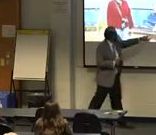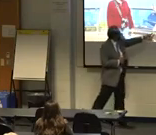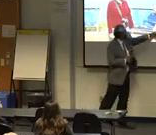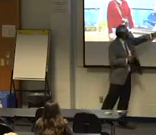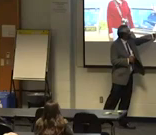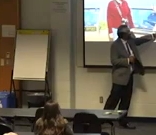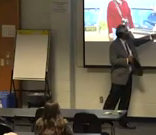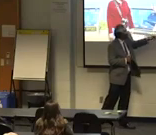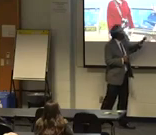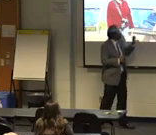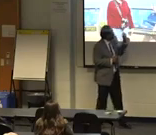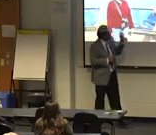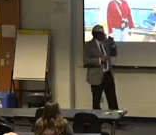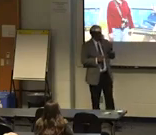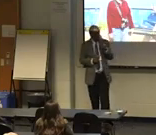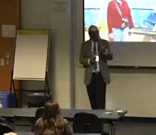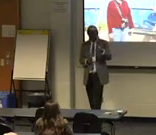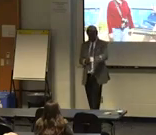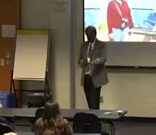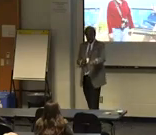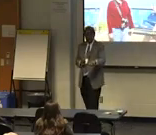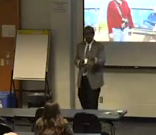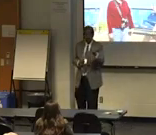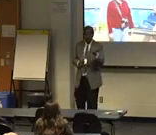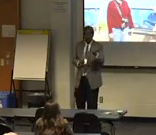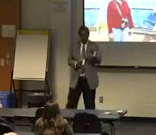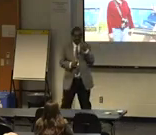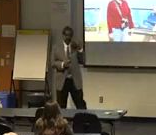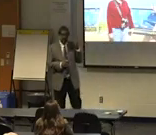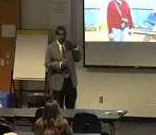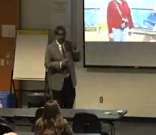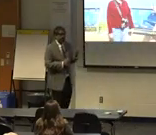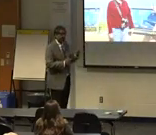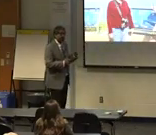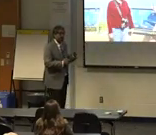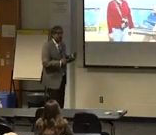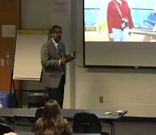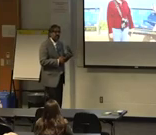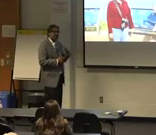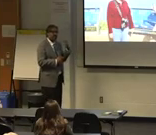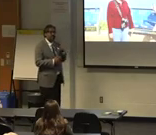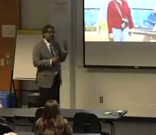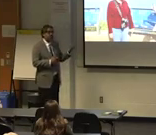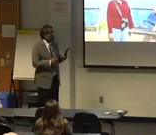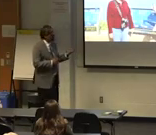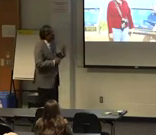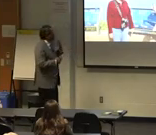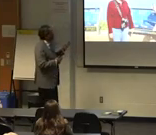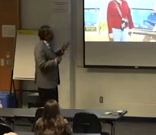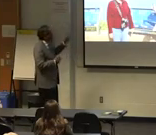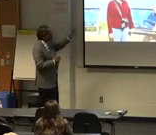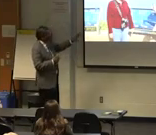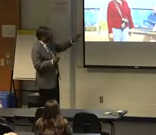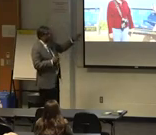little area on it where if you're carrying this pen and you tap it, the pen has a speaker in it and it reads you or